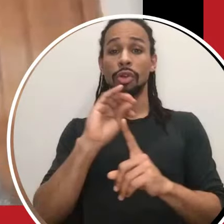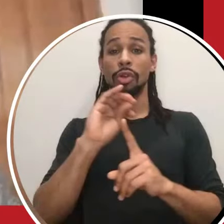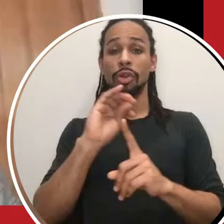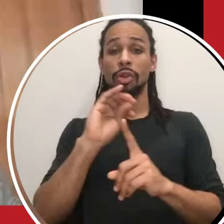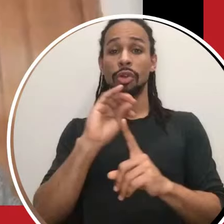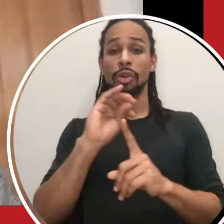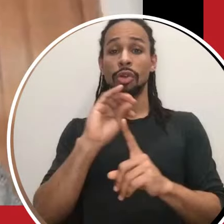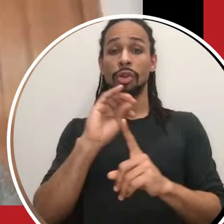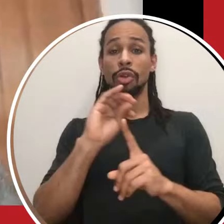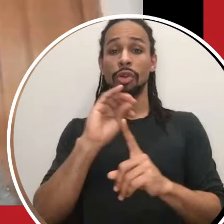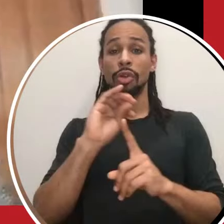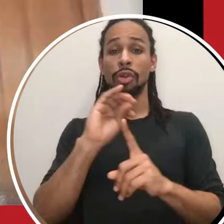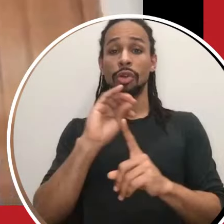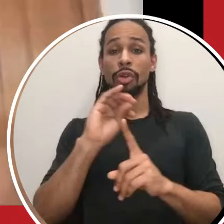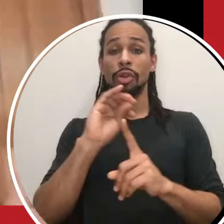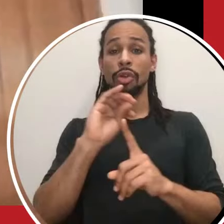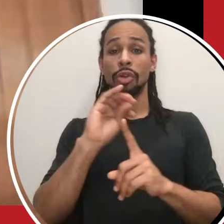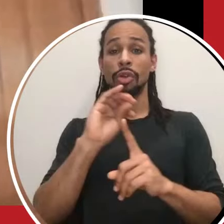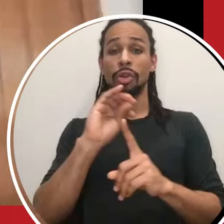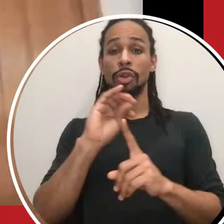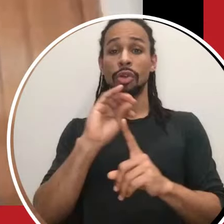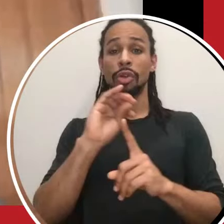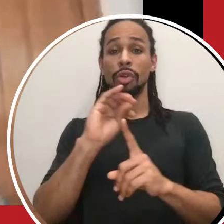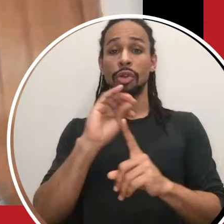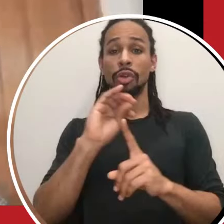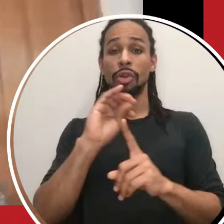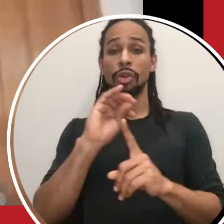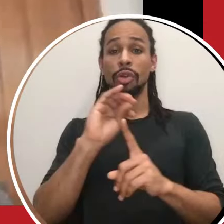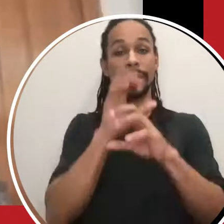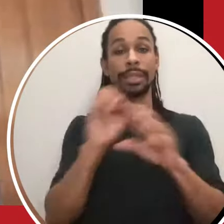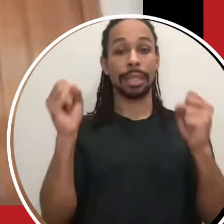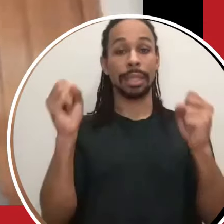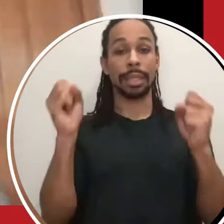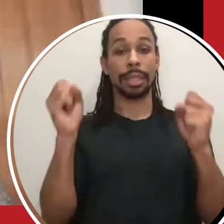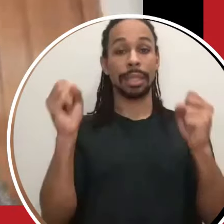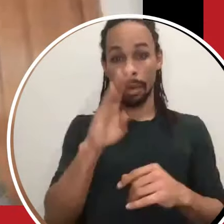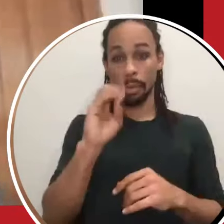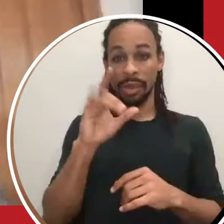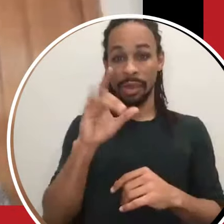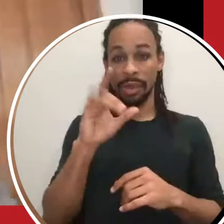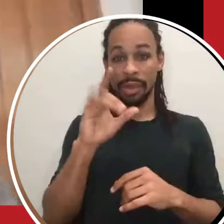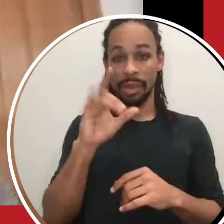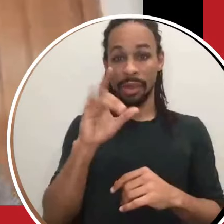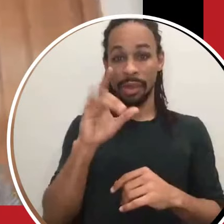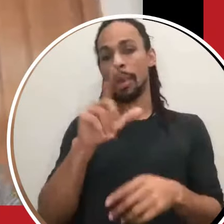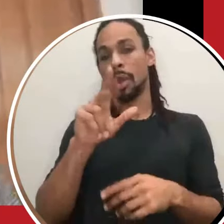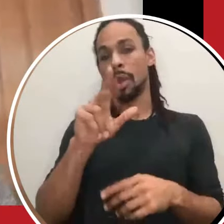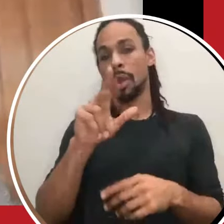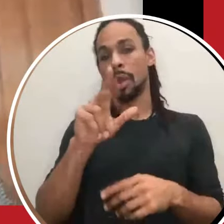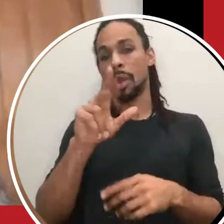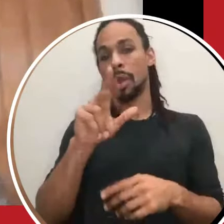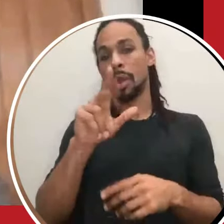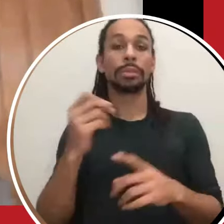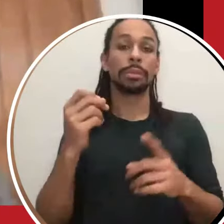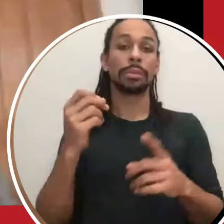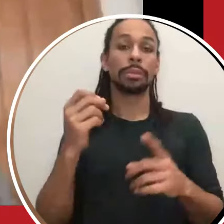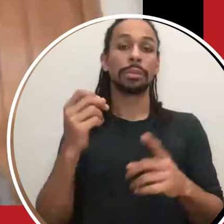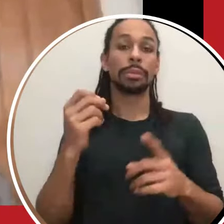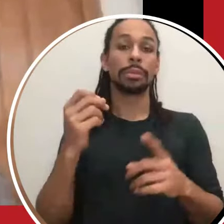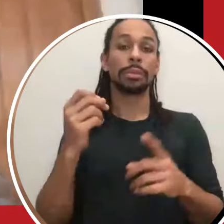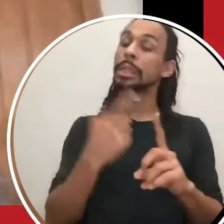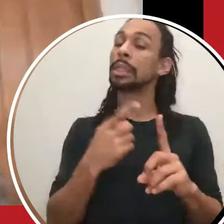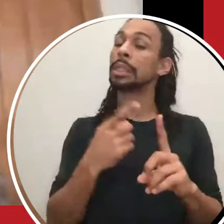Luis Arce, he's an economist. And before he came into politics, he ran these sort of Marxist intellectual study